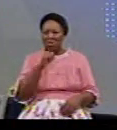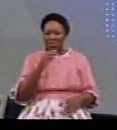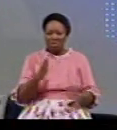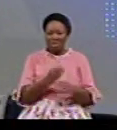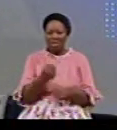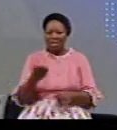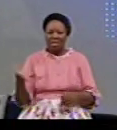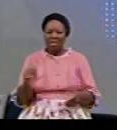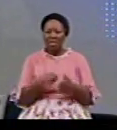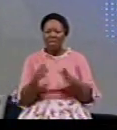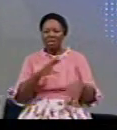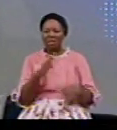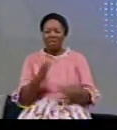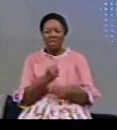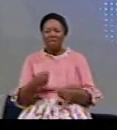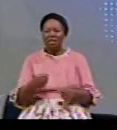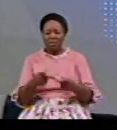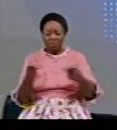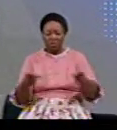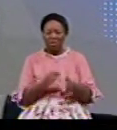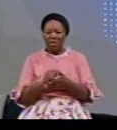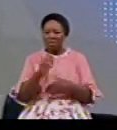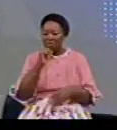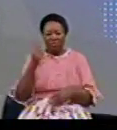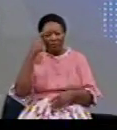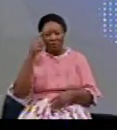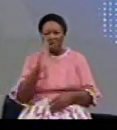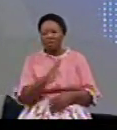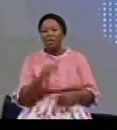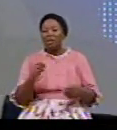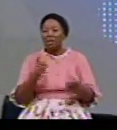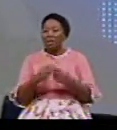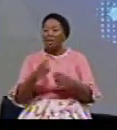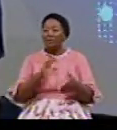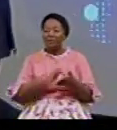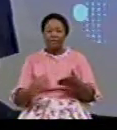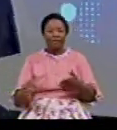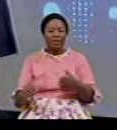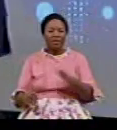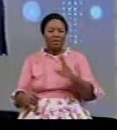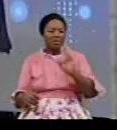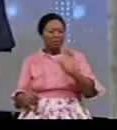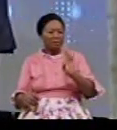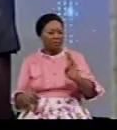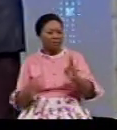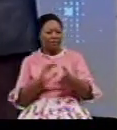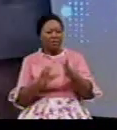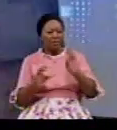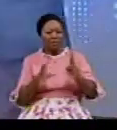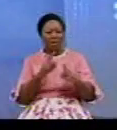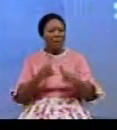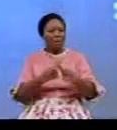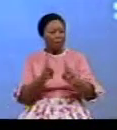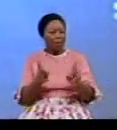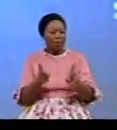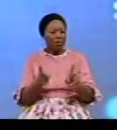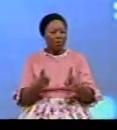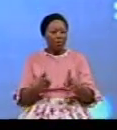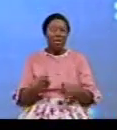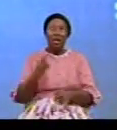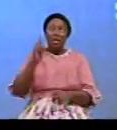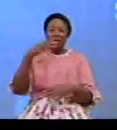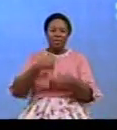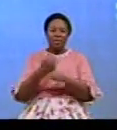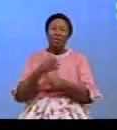been reigning. And when he returns, and when the rapture will take place, you will go up to heaven